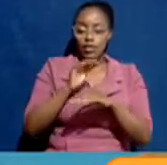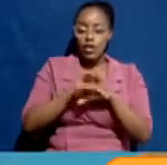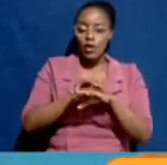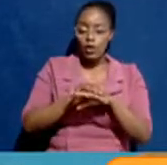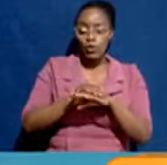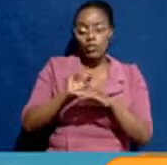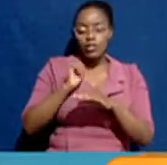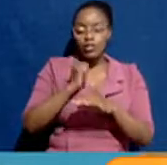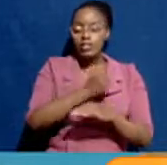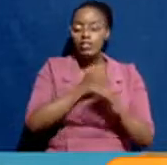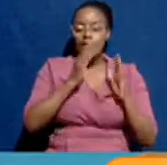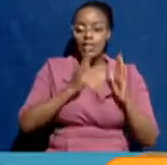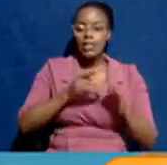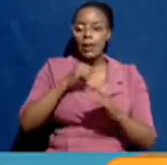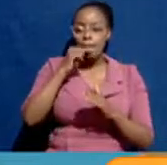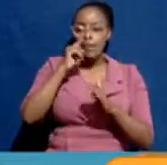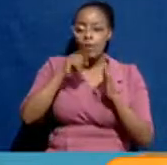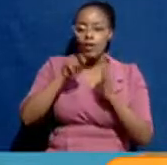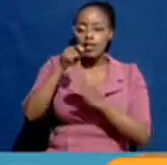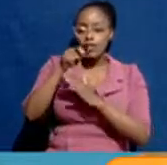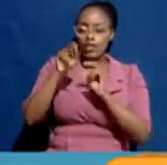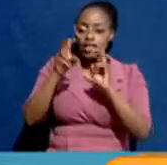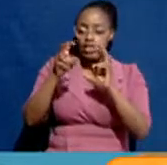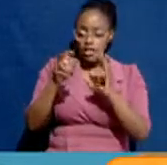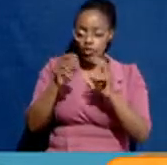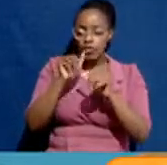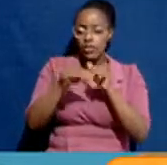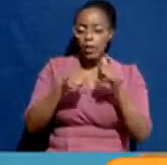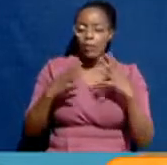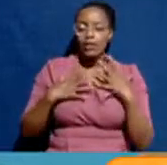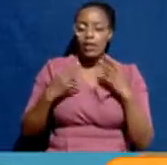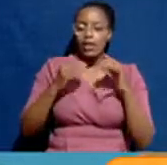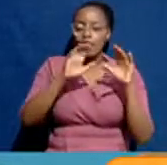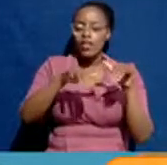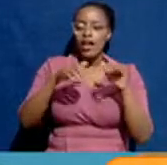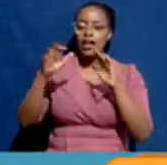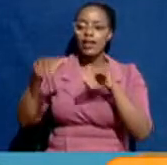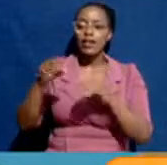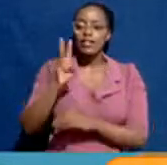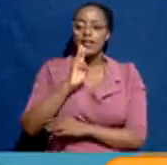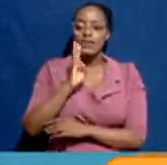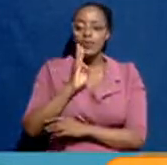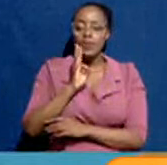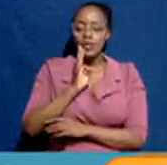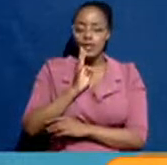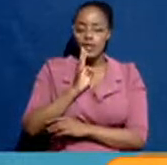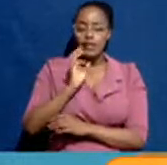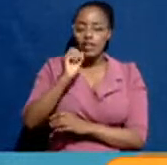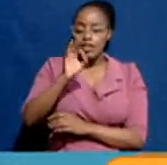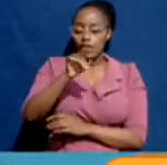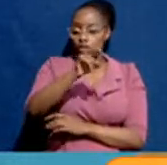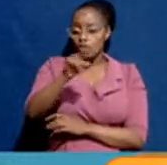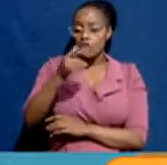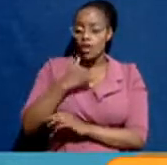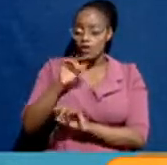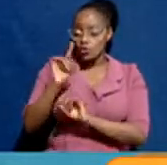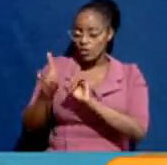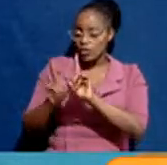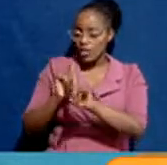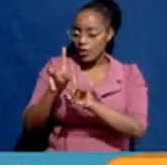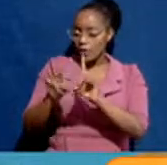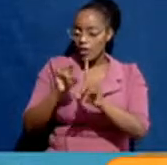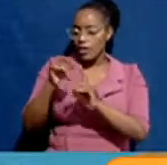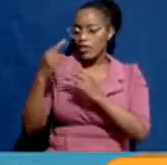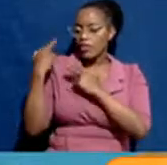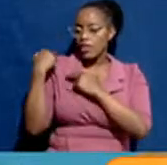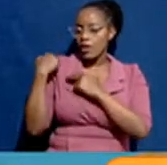has mentioned key areas like health, agriculture, water. If you are to interrogate the role of the